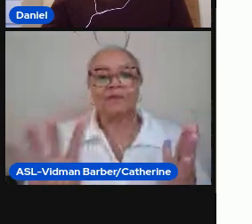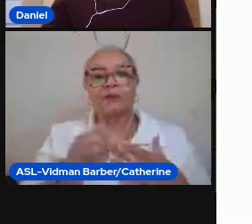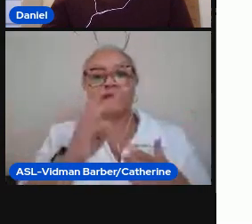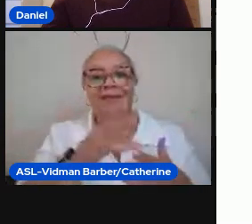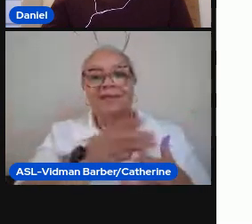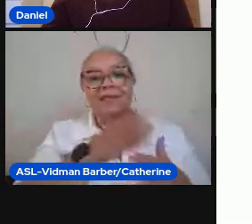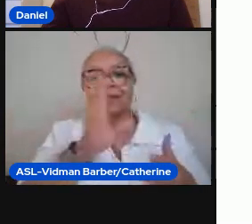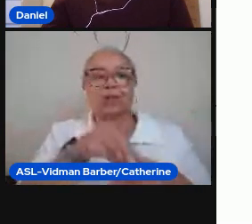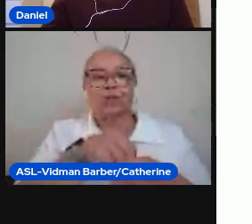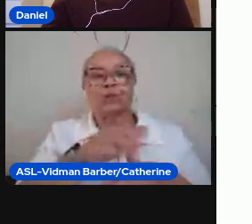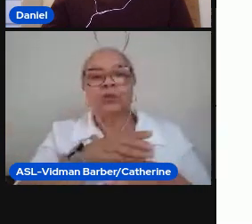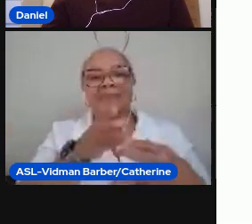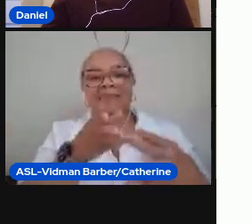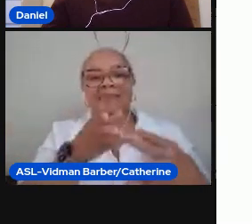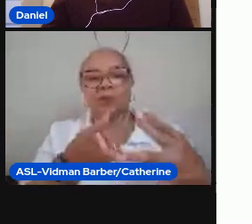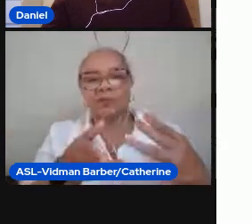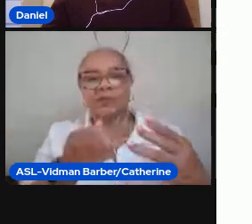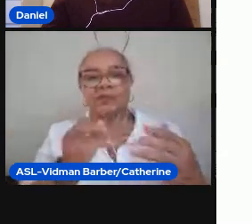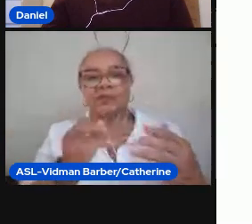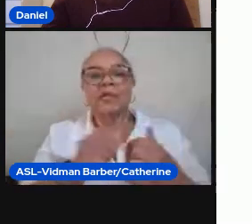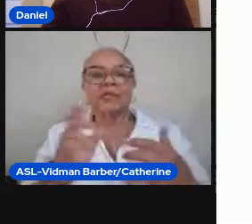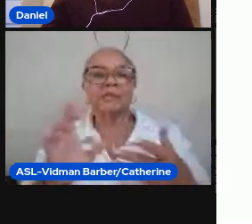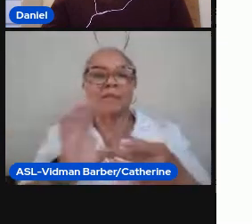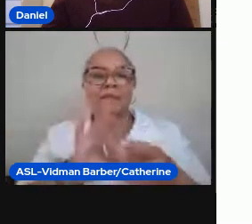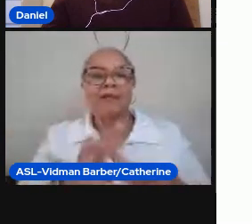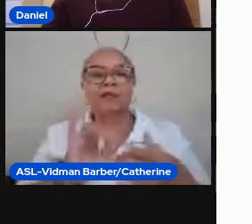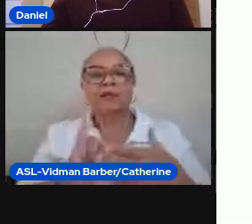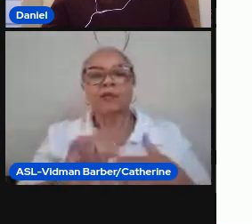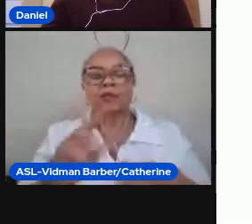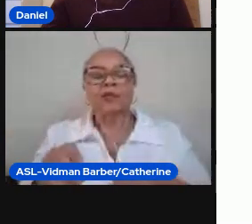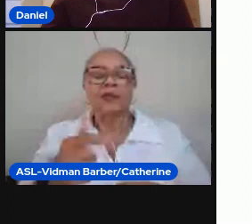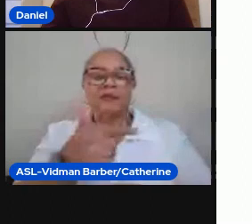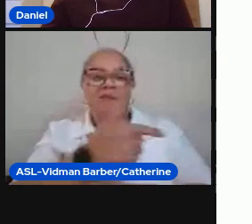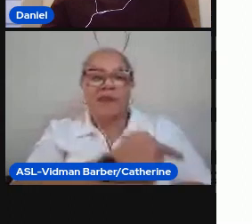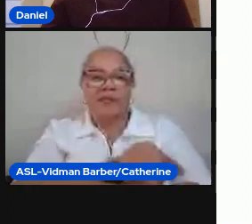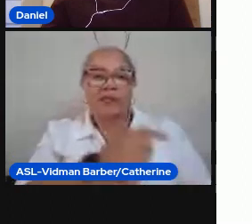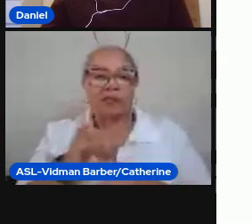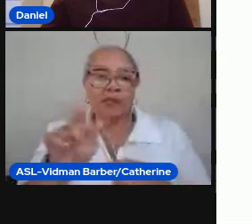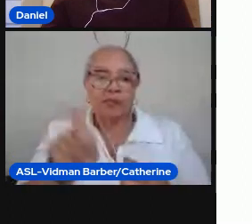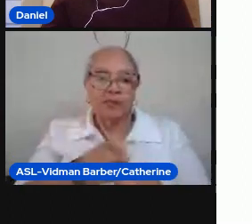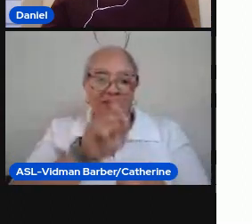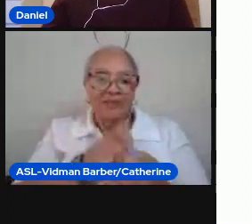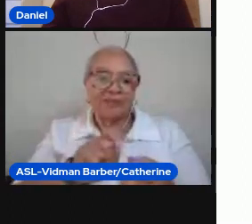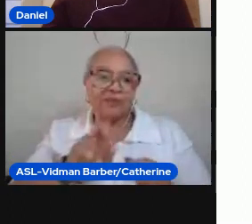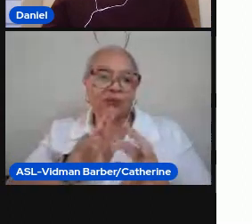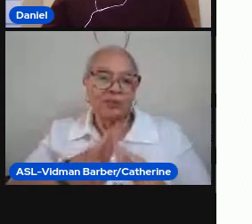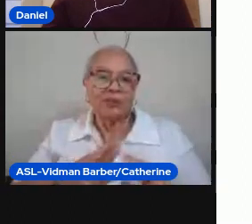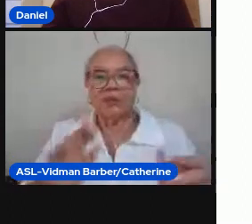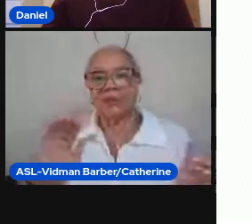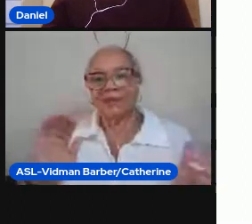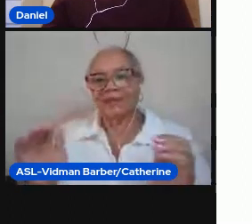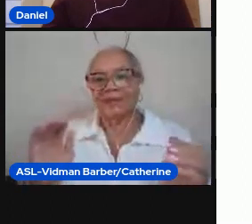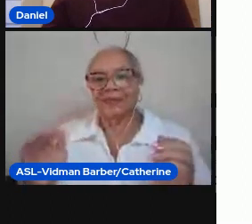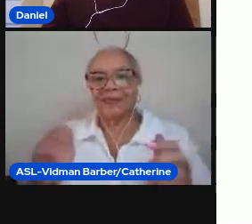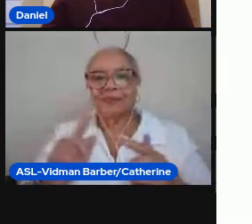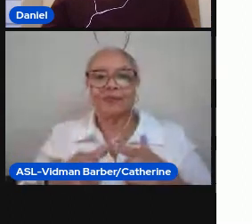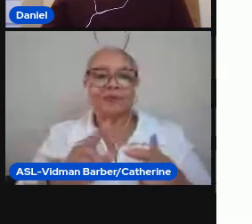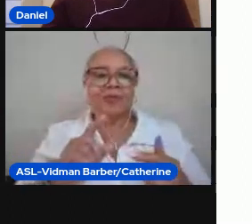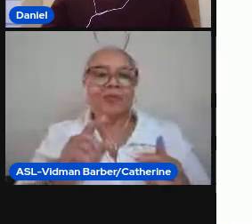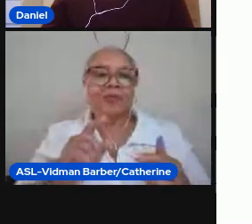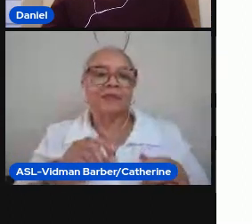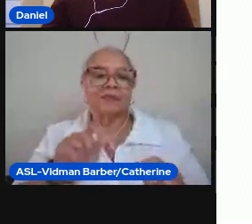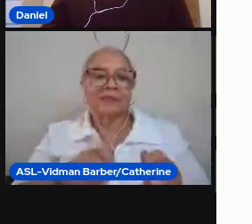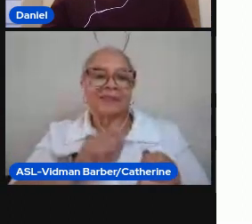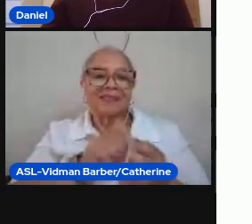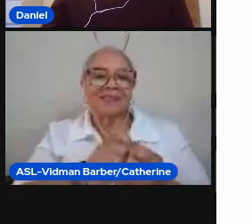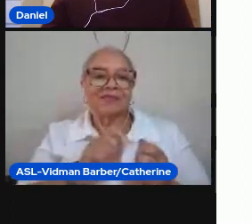to the vaccine component. So it's a specific response, or it seems to be a specific response to vaccine